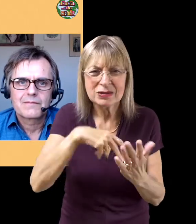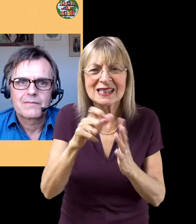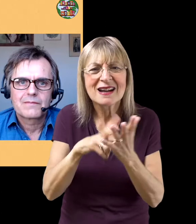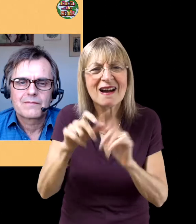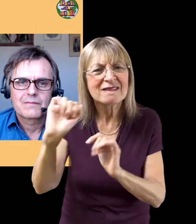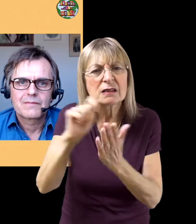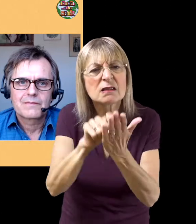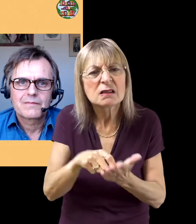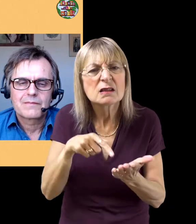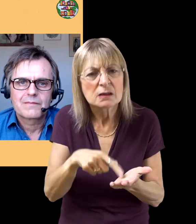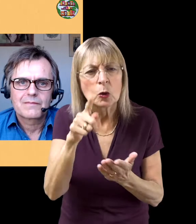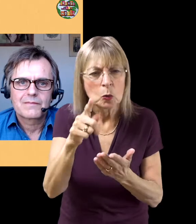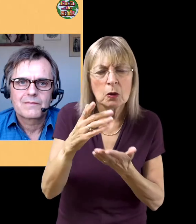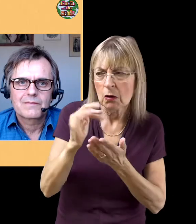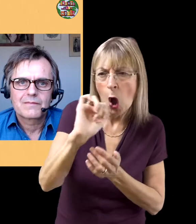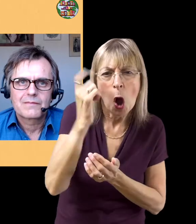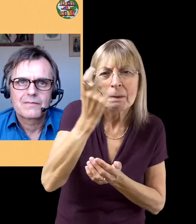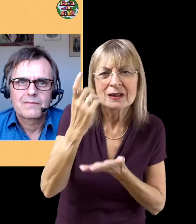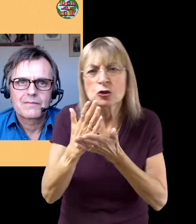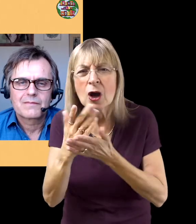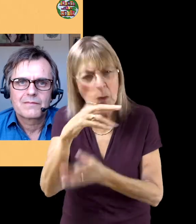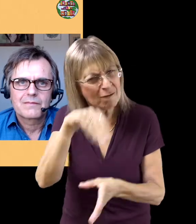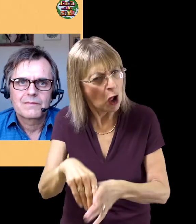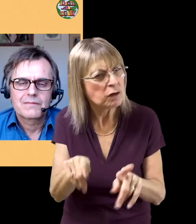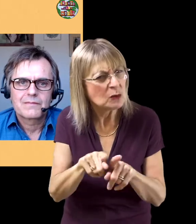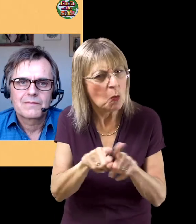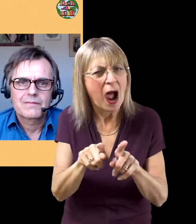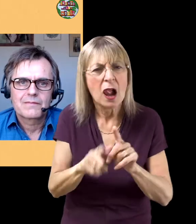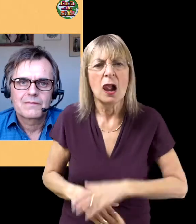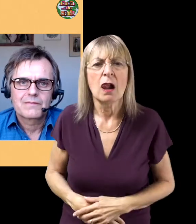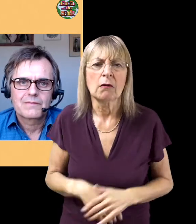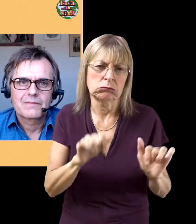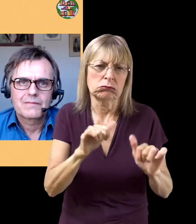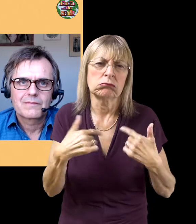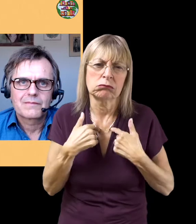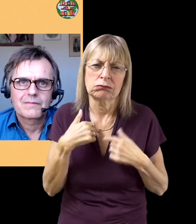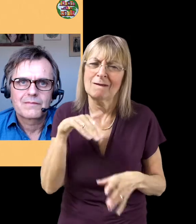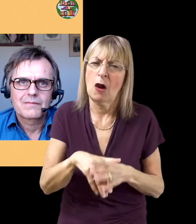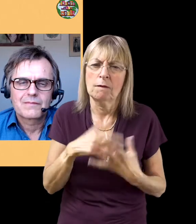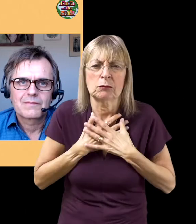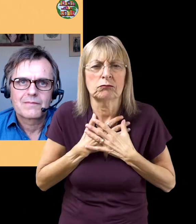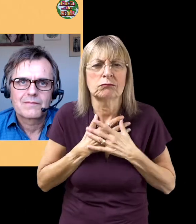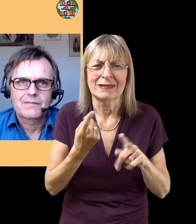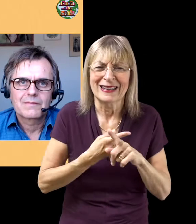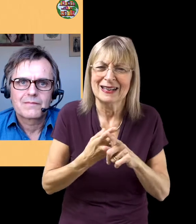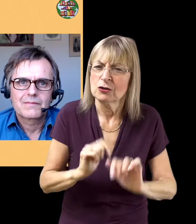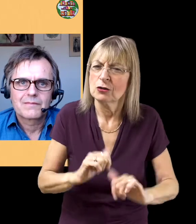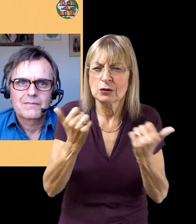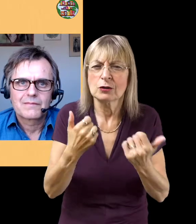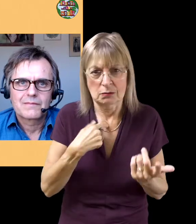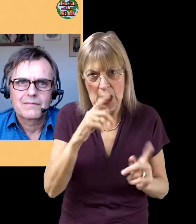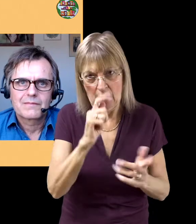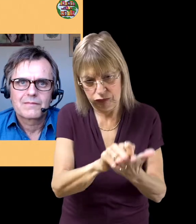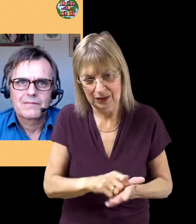and you talk about it and you kind of share your opinion. You're quite involved then. I am. I love being involved